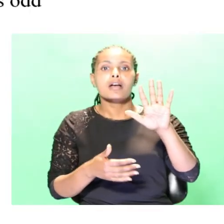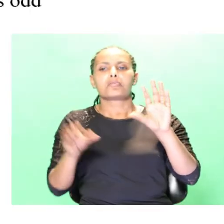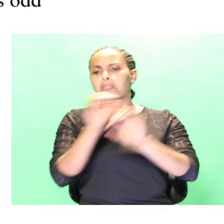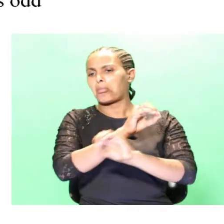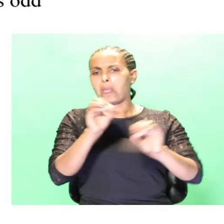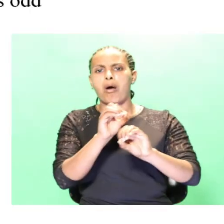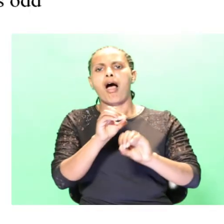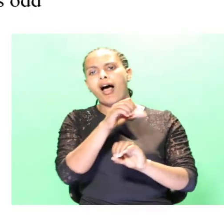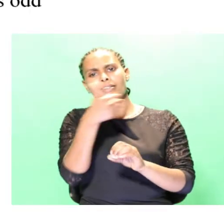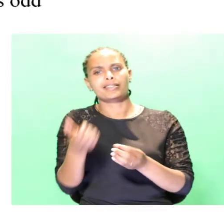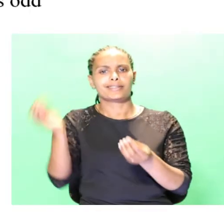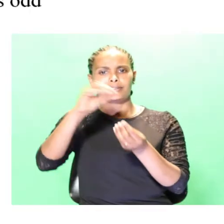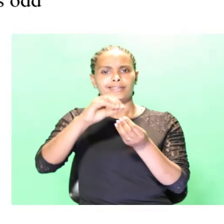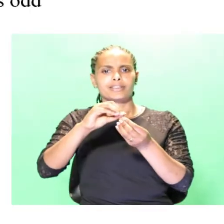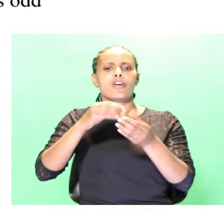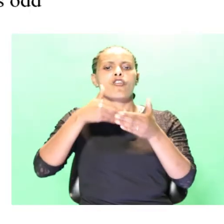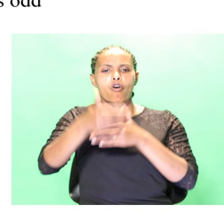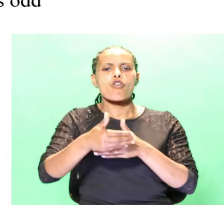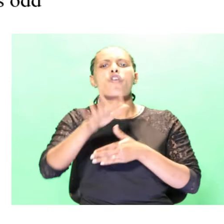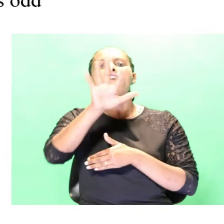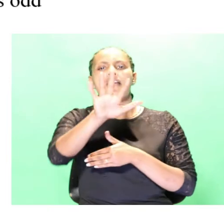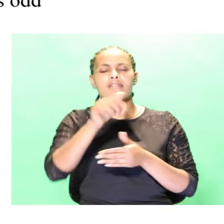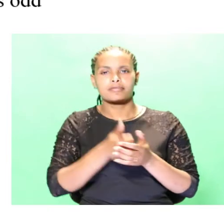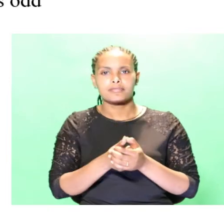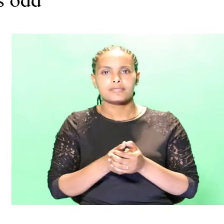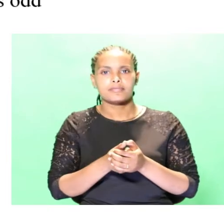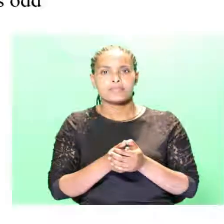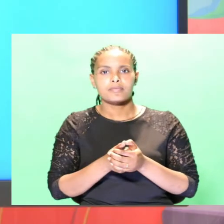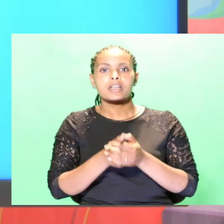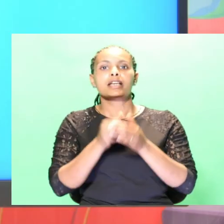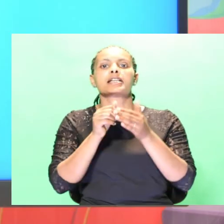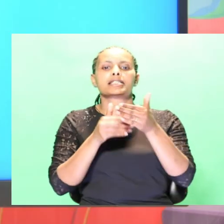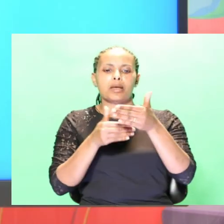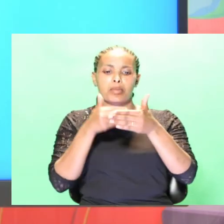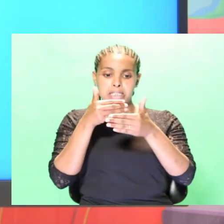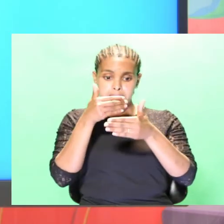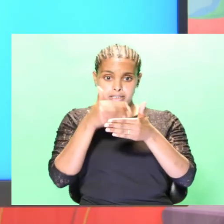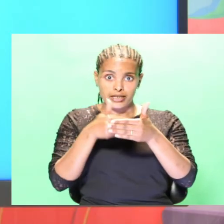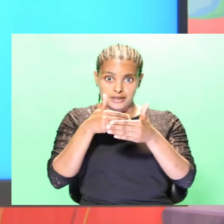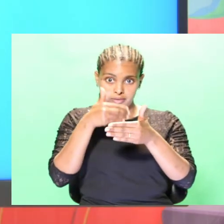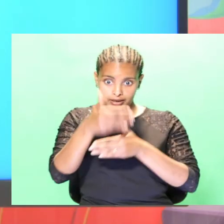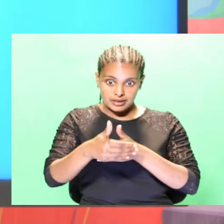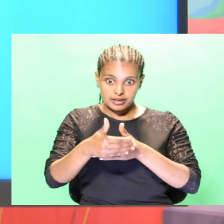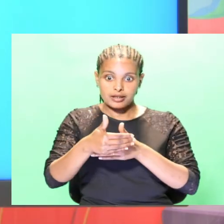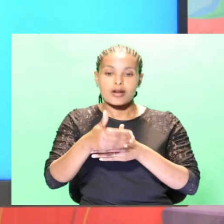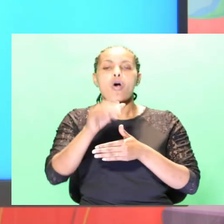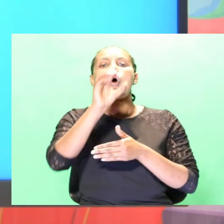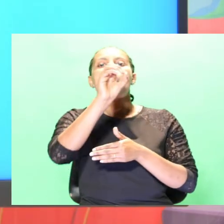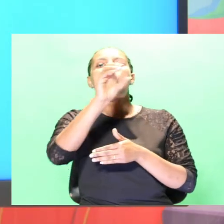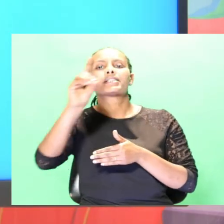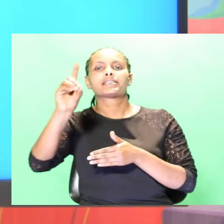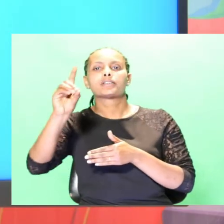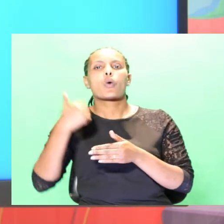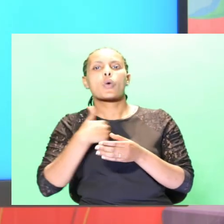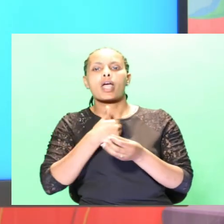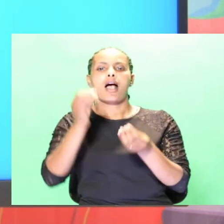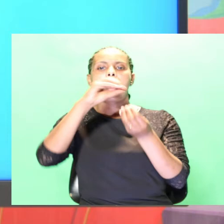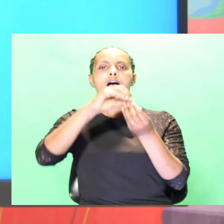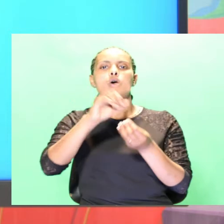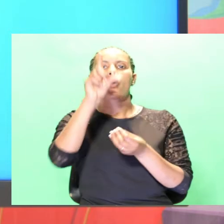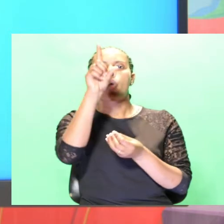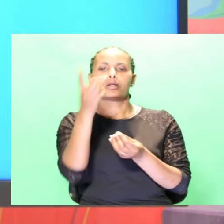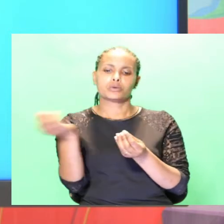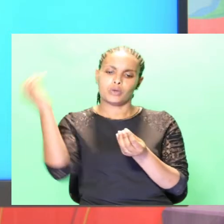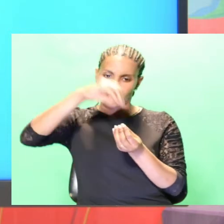no other digits follow 5. The preceding digit is odd. We add 1